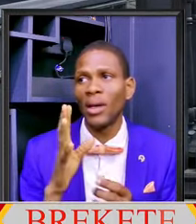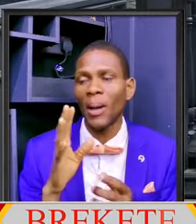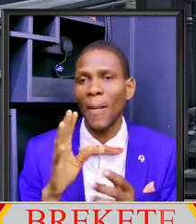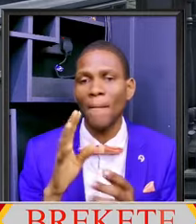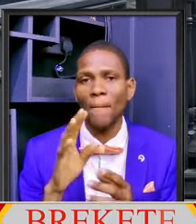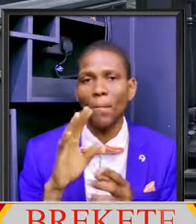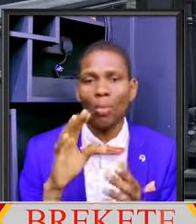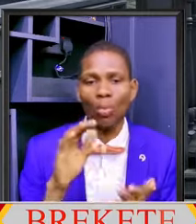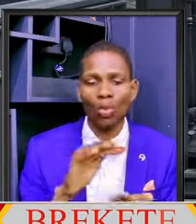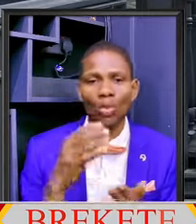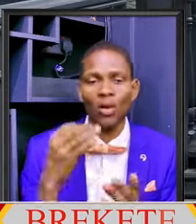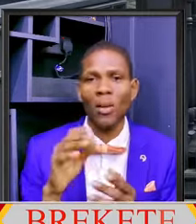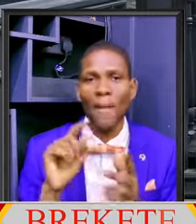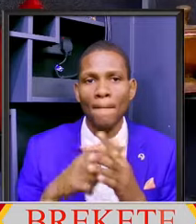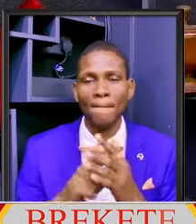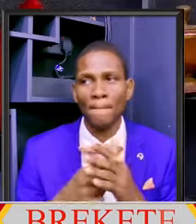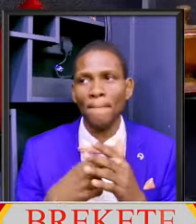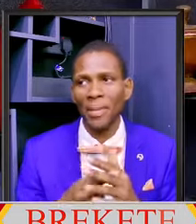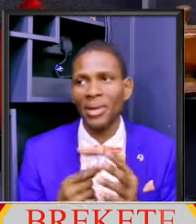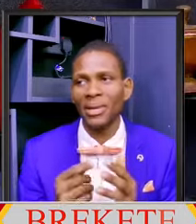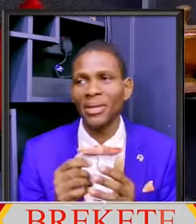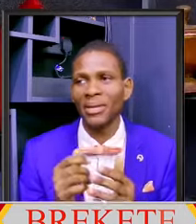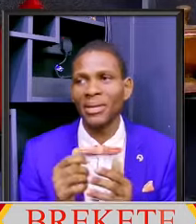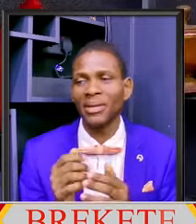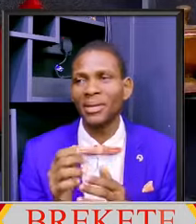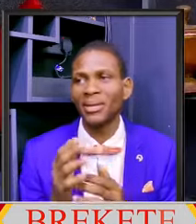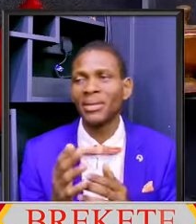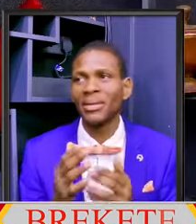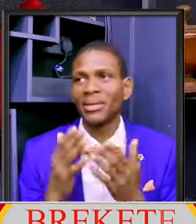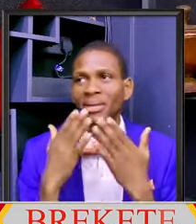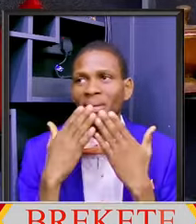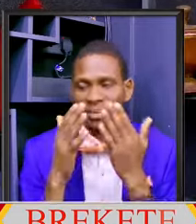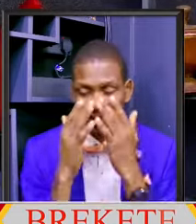sir. Thank you. Let's appreciate her dessert.